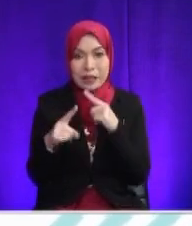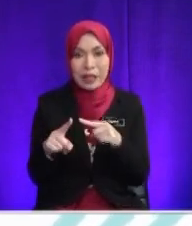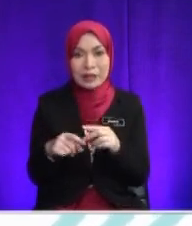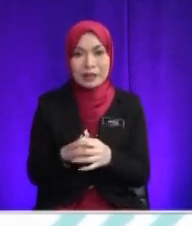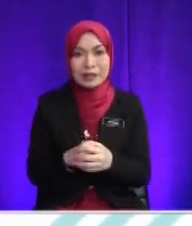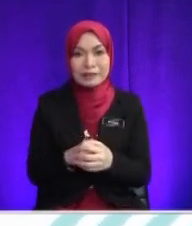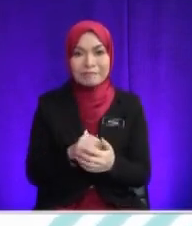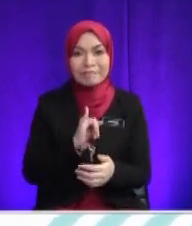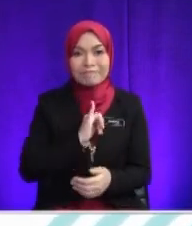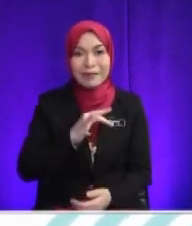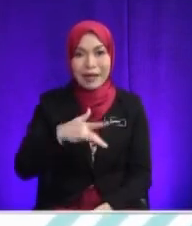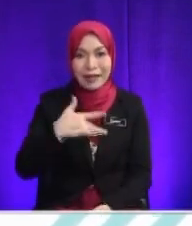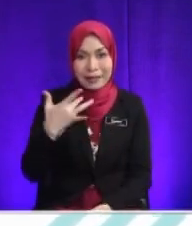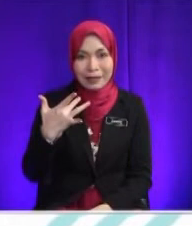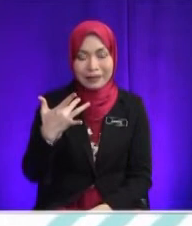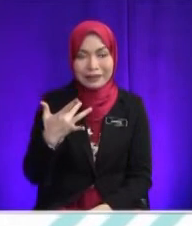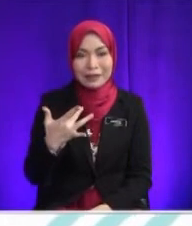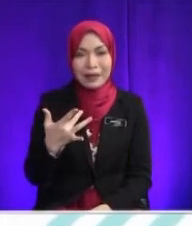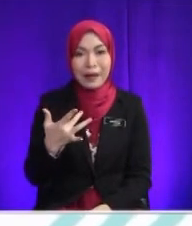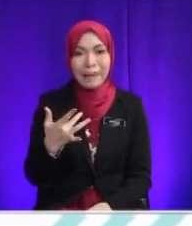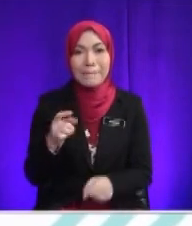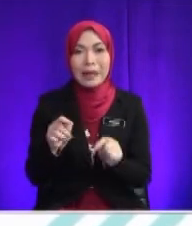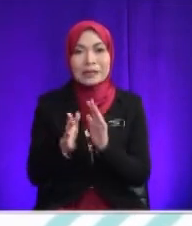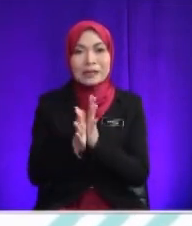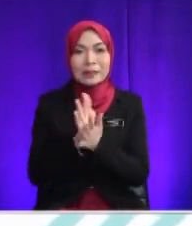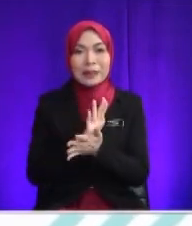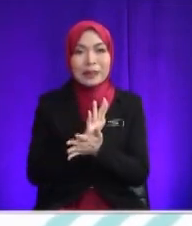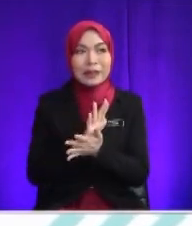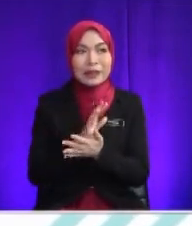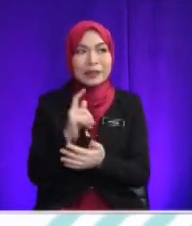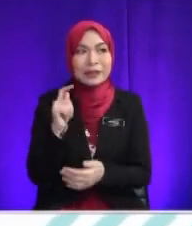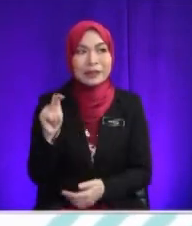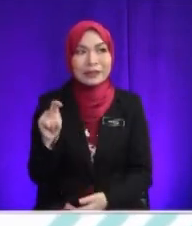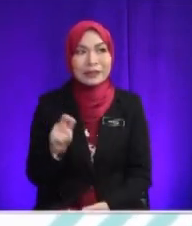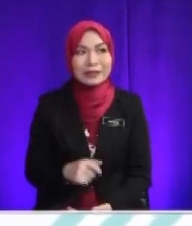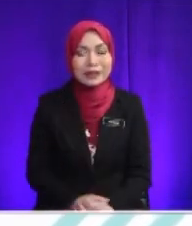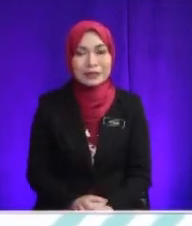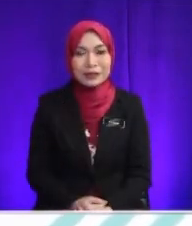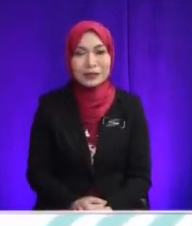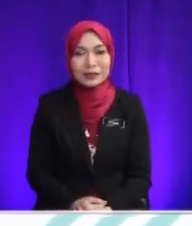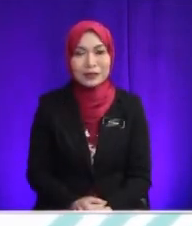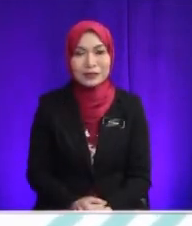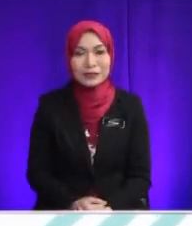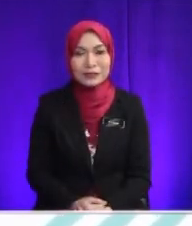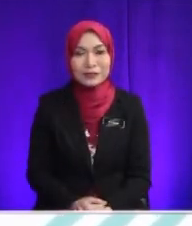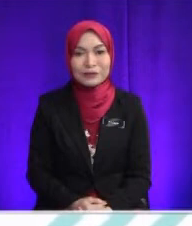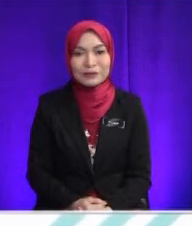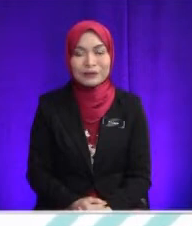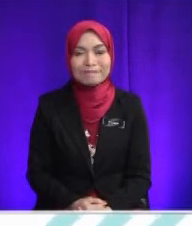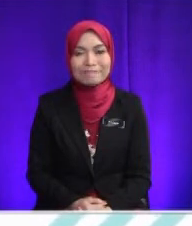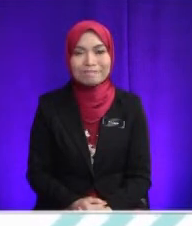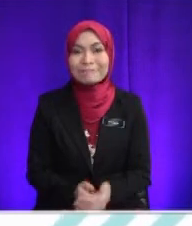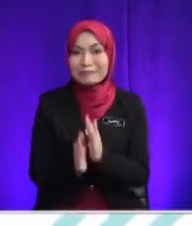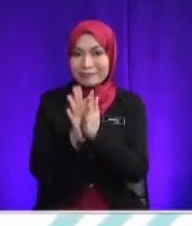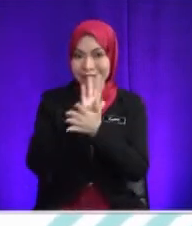I think the answer is B because they should be extra careful. Okay, they should be extra careful. So the